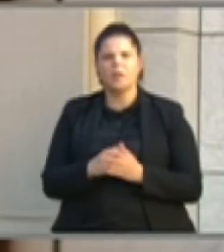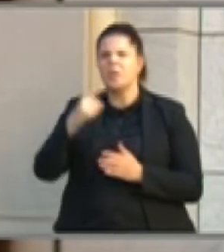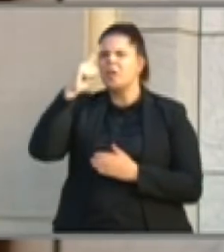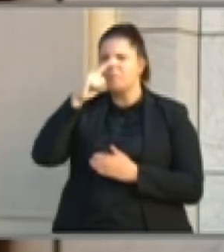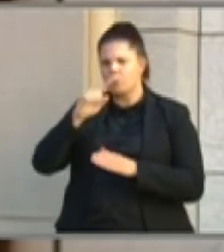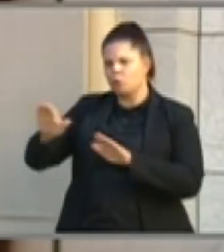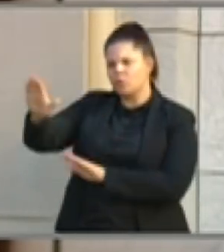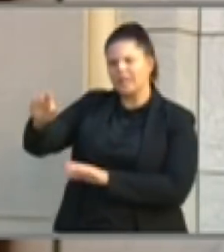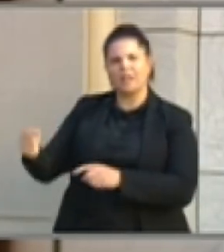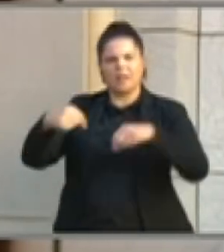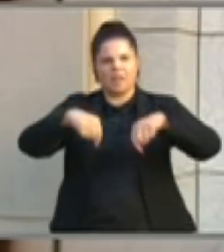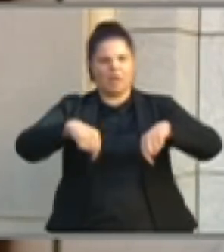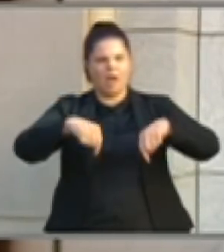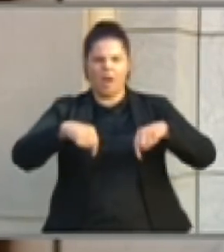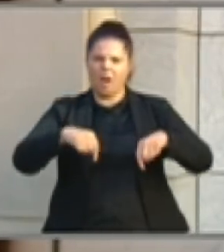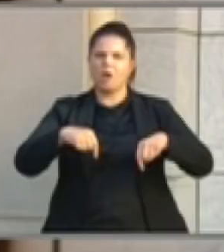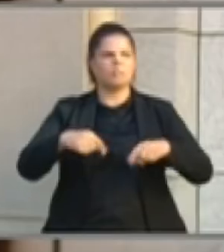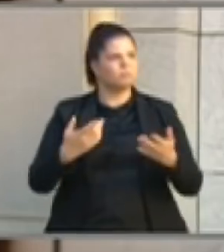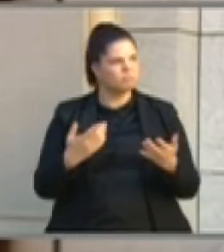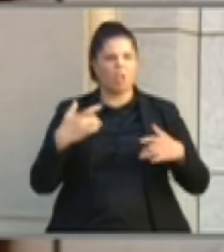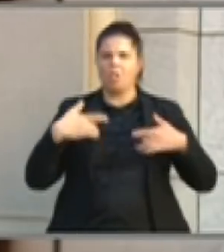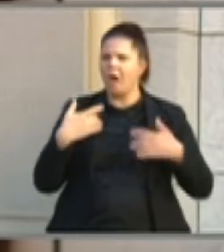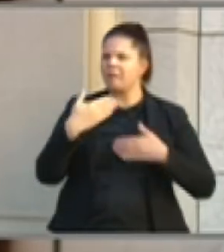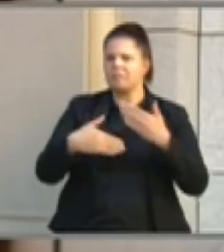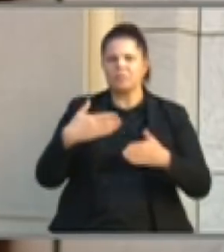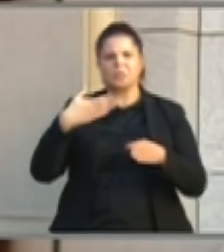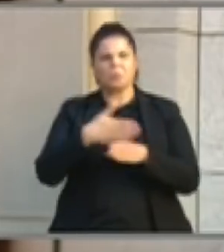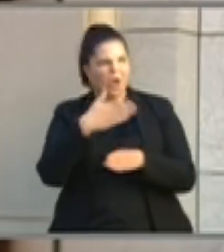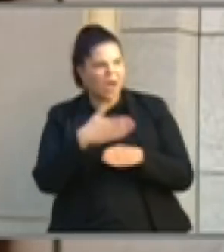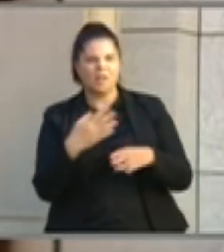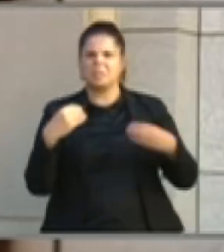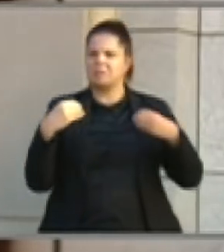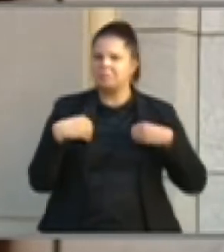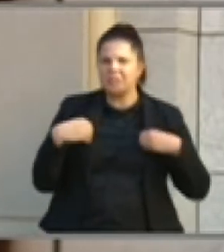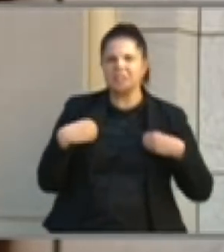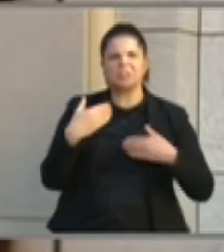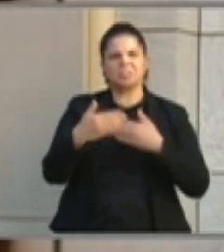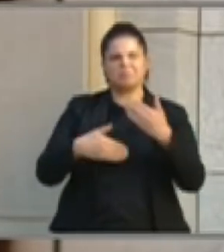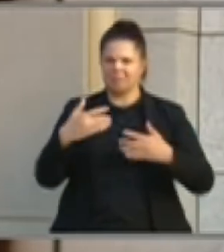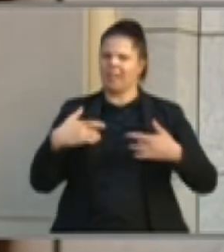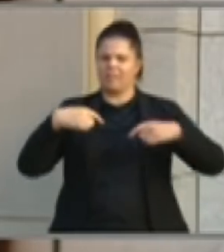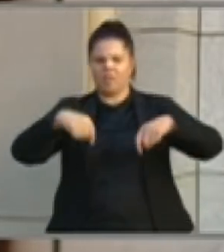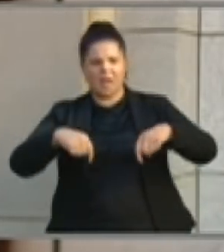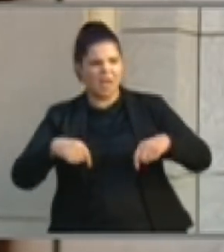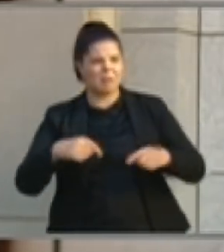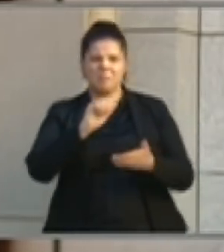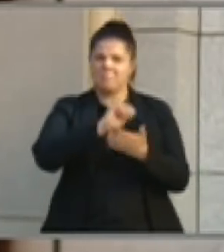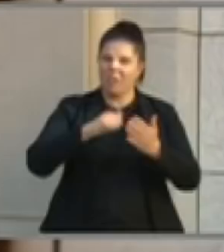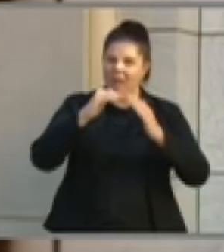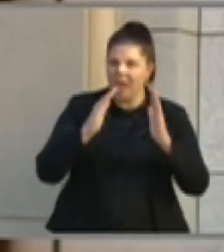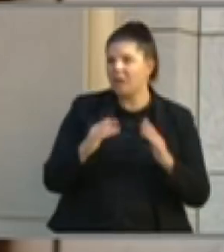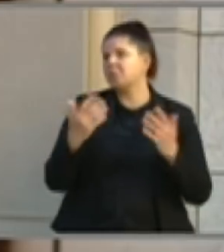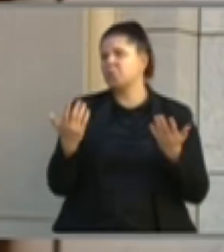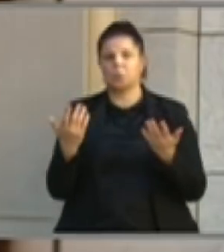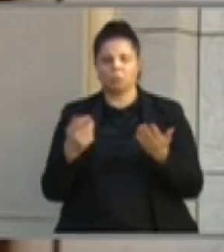of work here, they're connected to businesses here, they have commitments here, and they own properties and they rent properties,